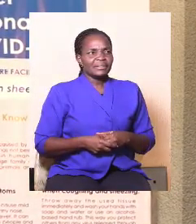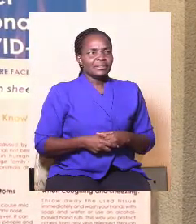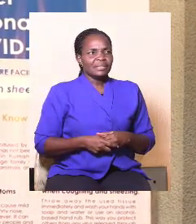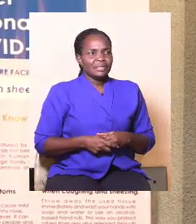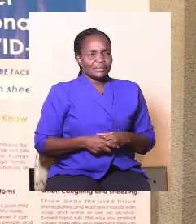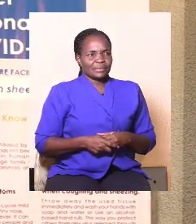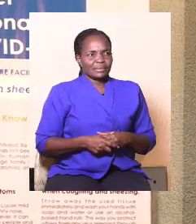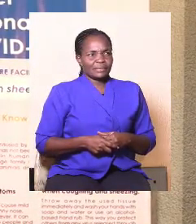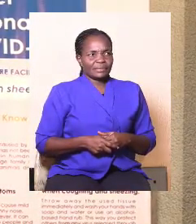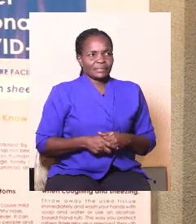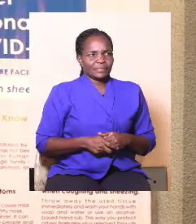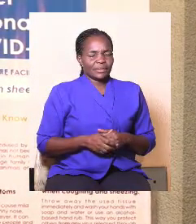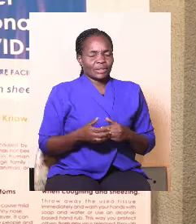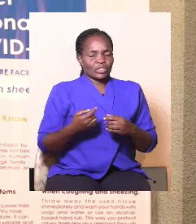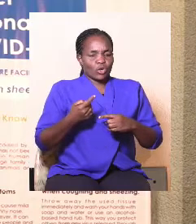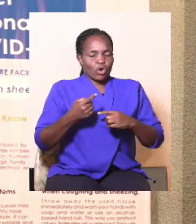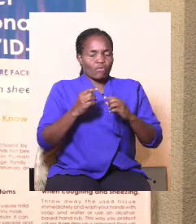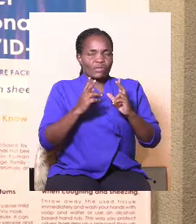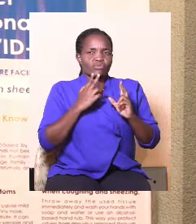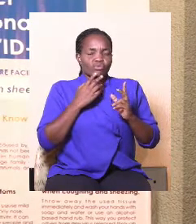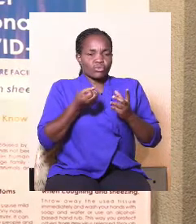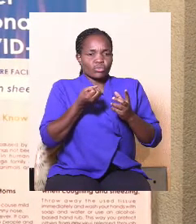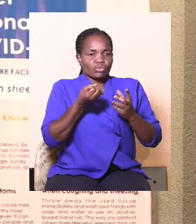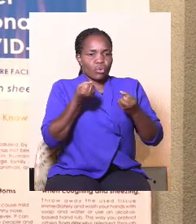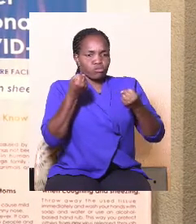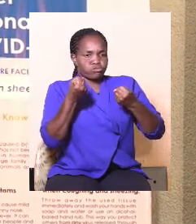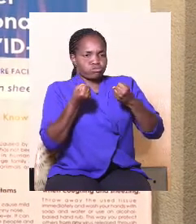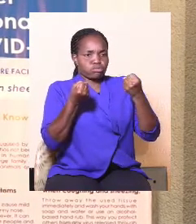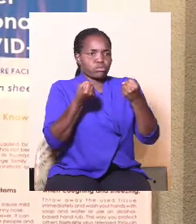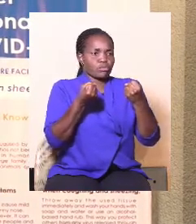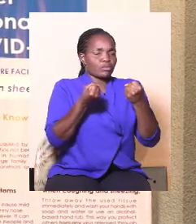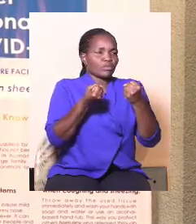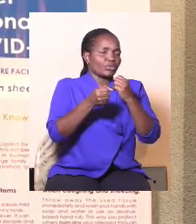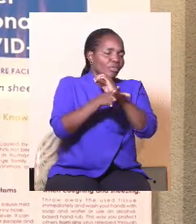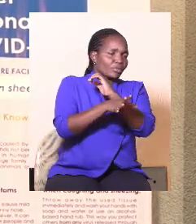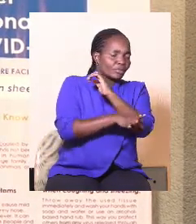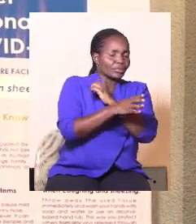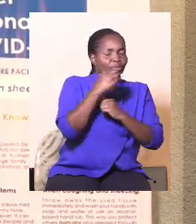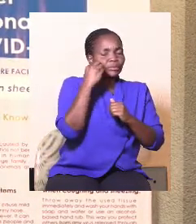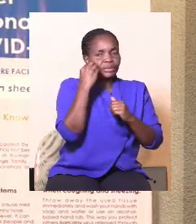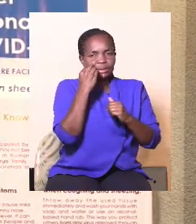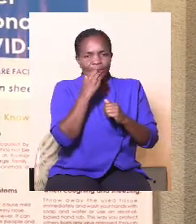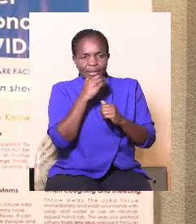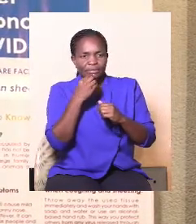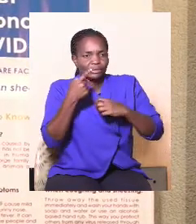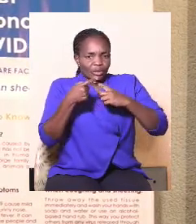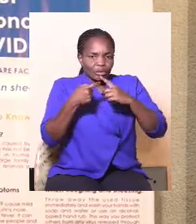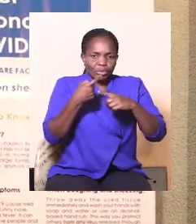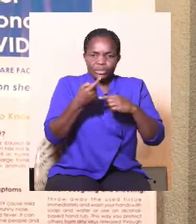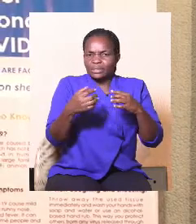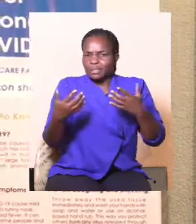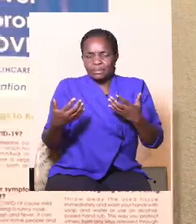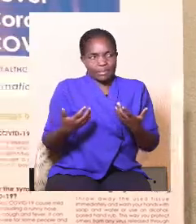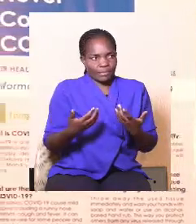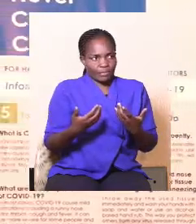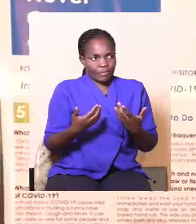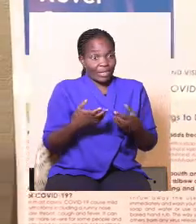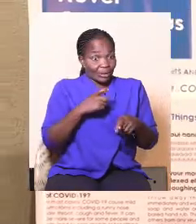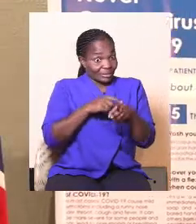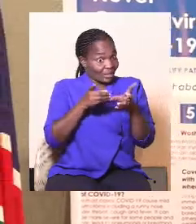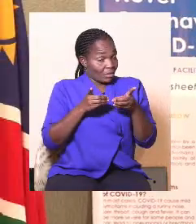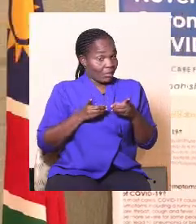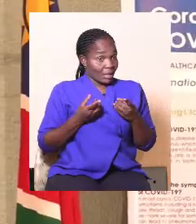hear about the supply side. I believe, in general, what I want to say here is that we are in a state of emergency